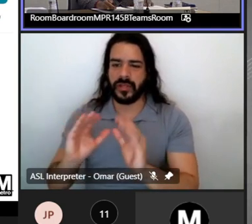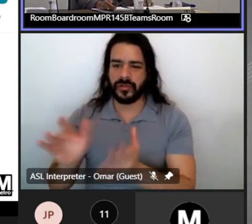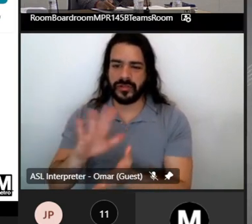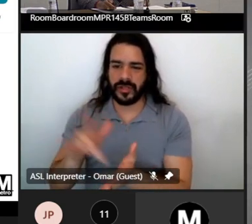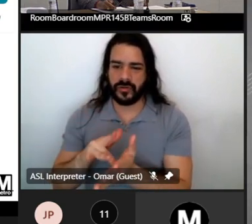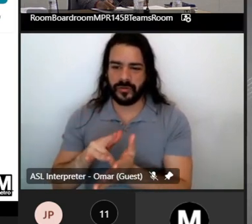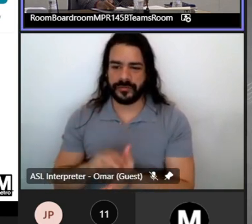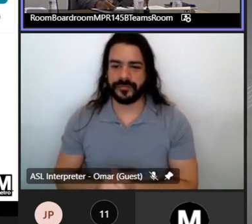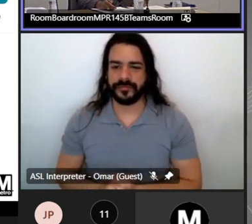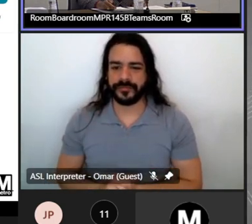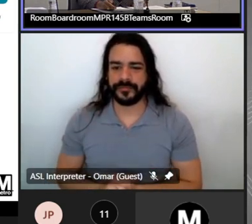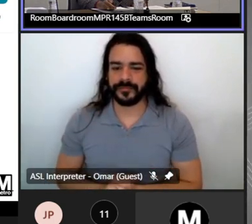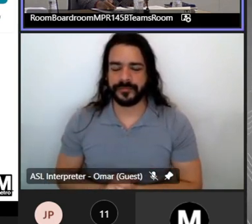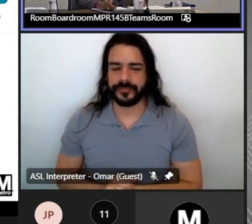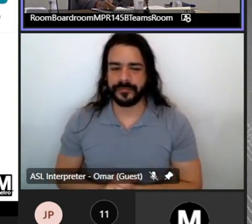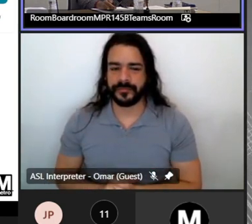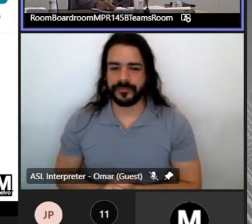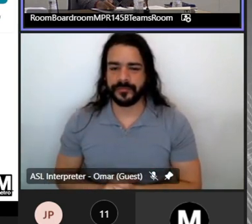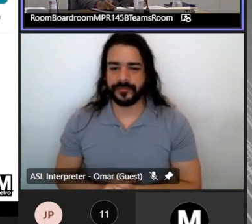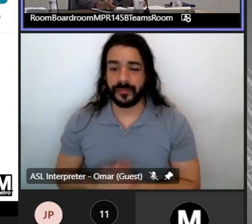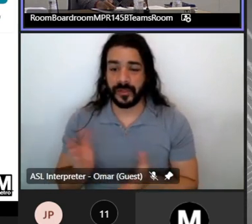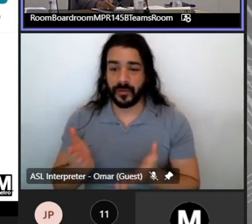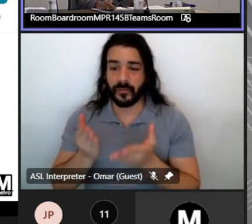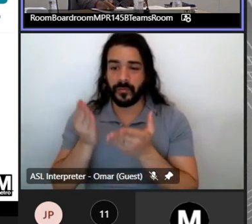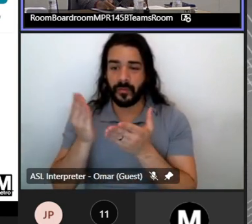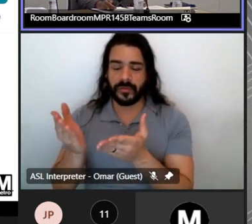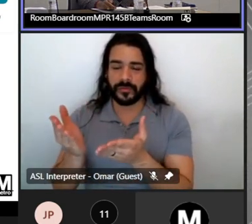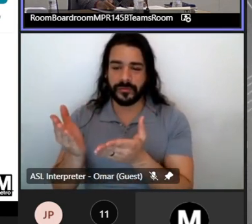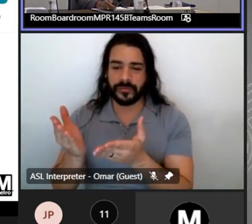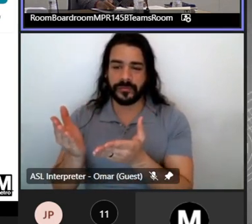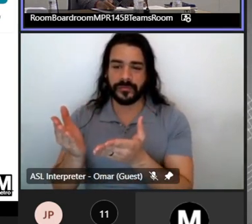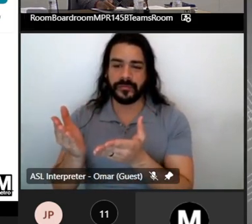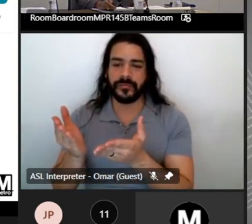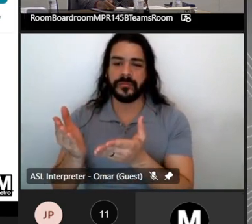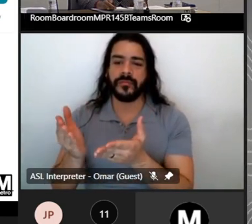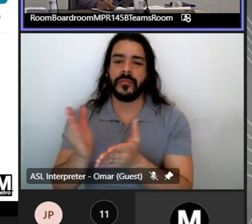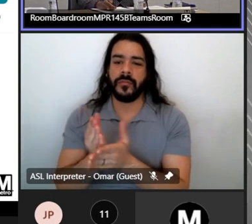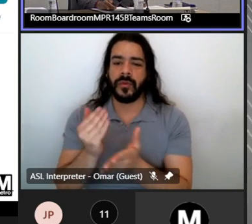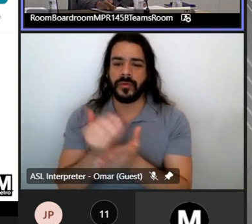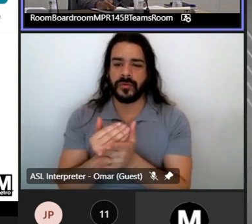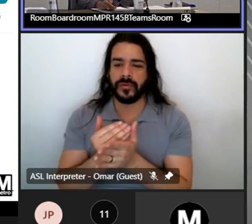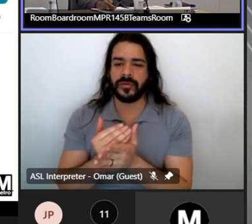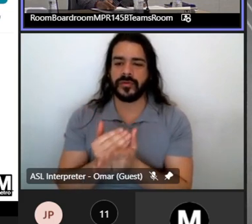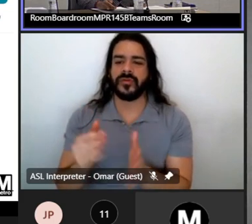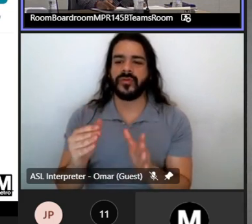Communication Center. Specifically, the proposed budget increases